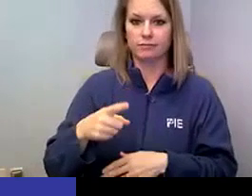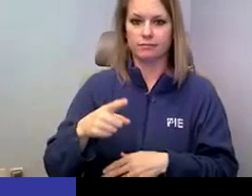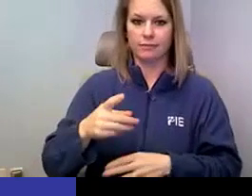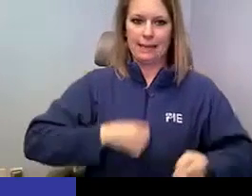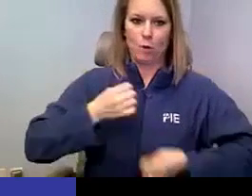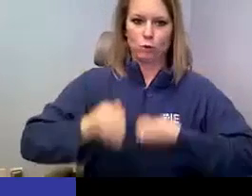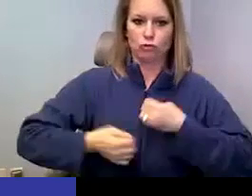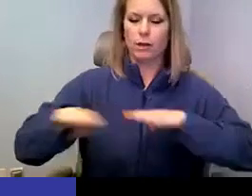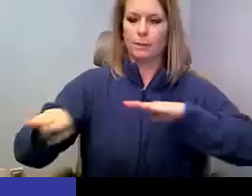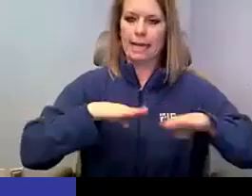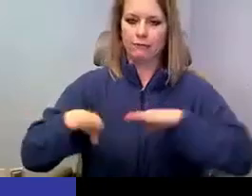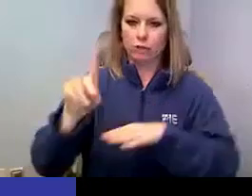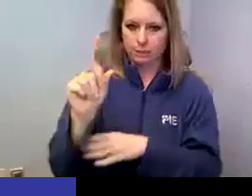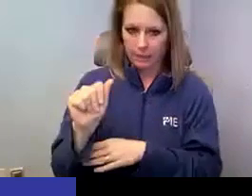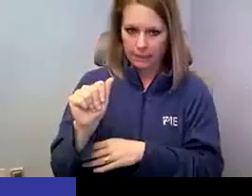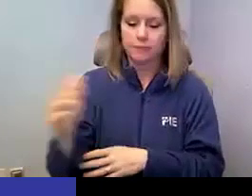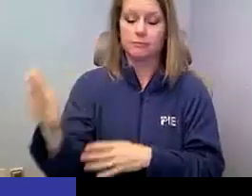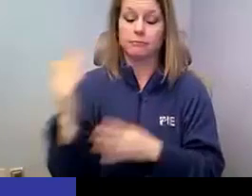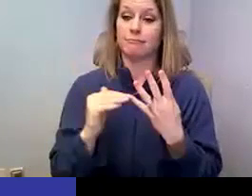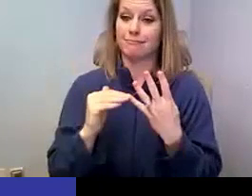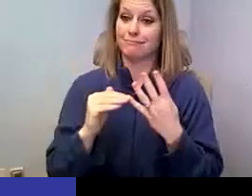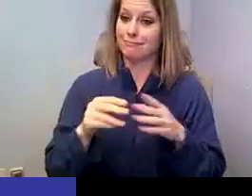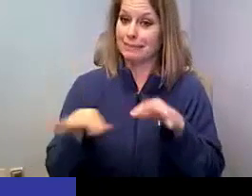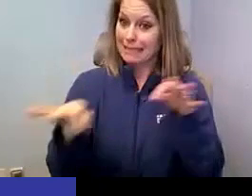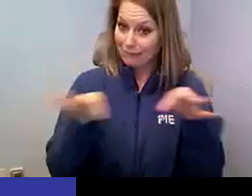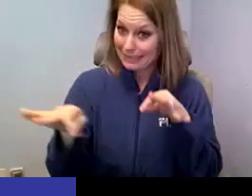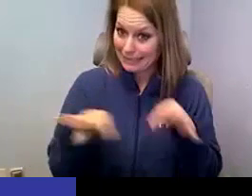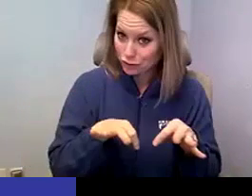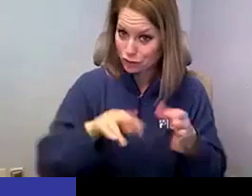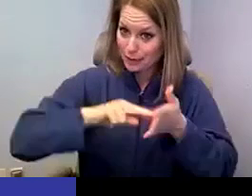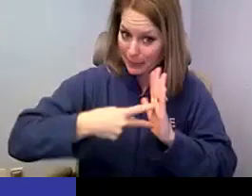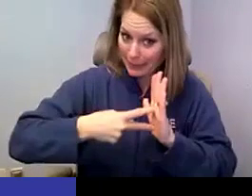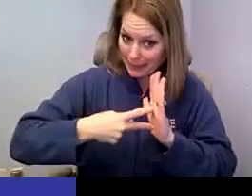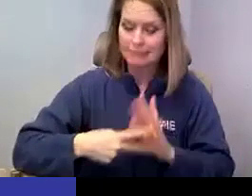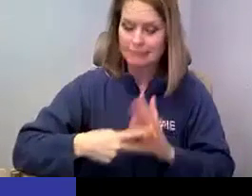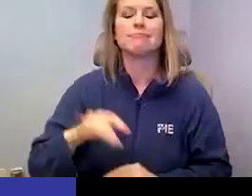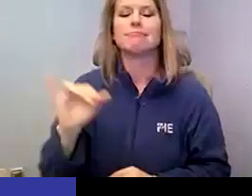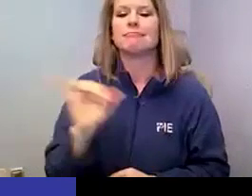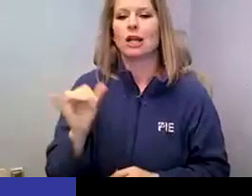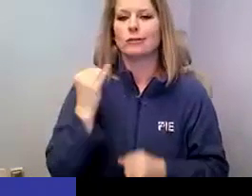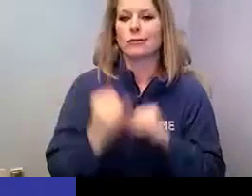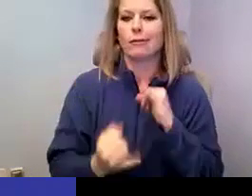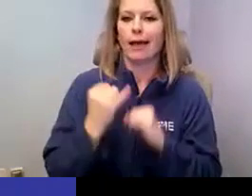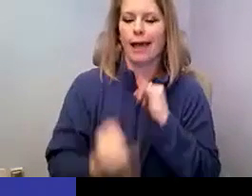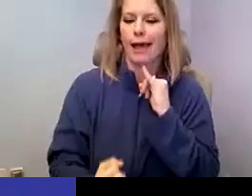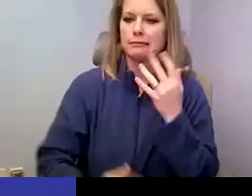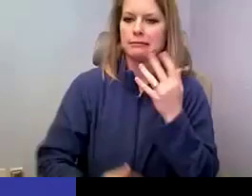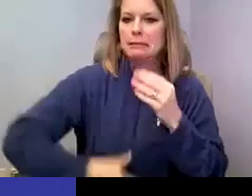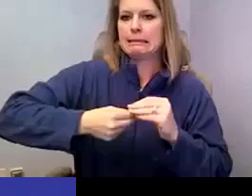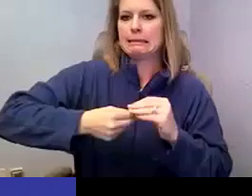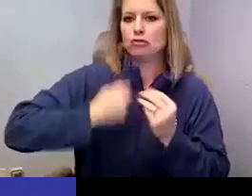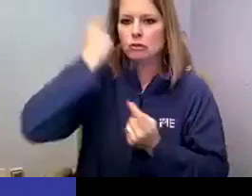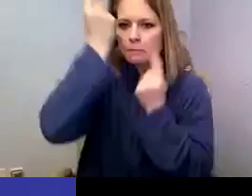of an emotional behavioral disability, and some additional considerations.